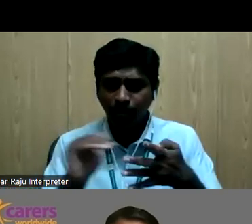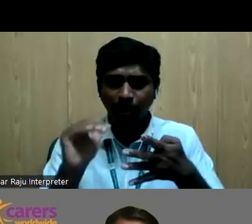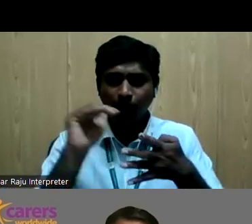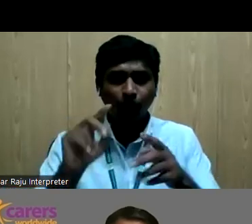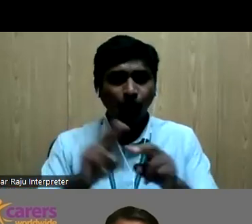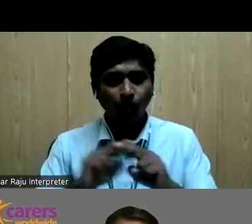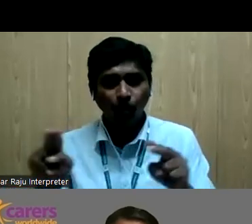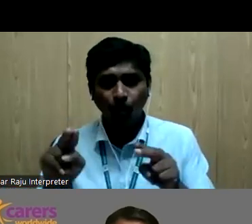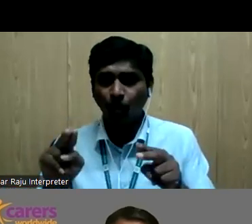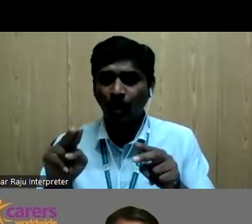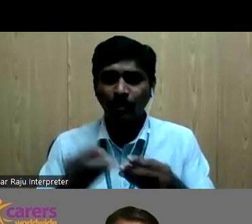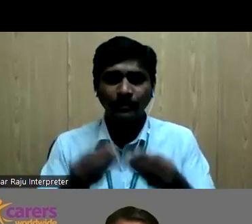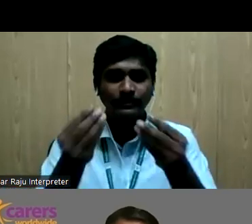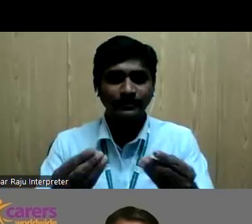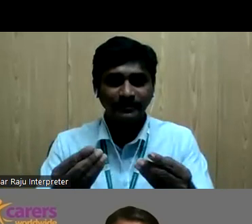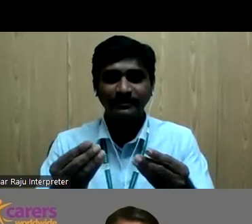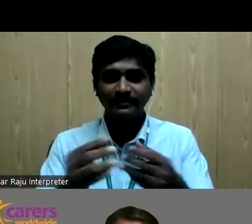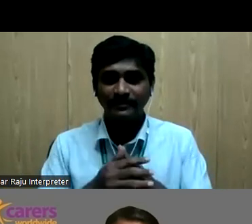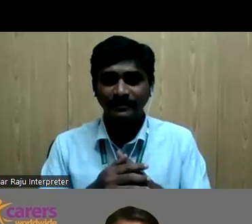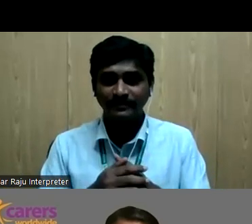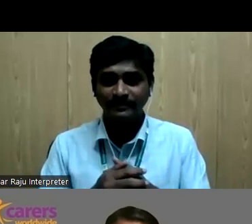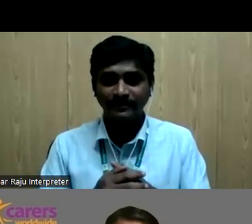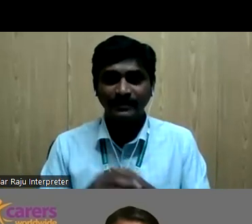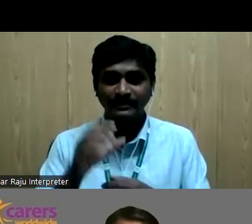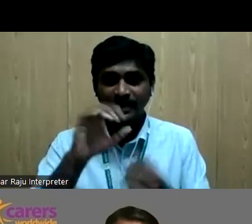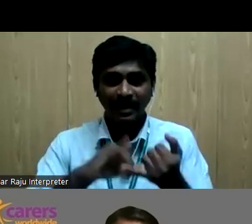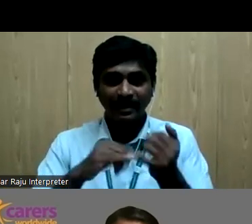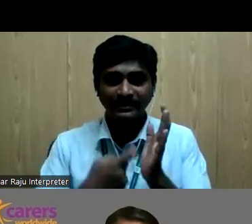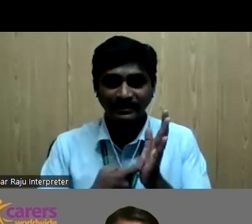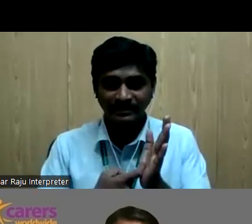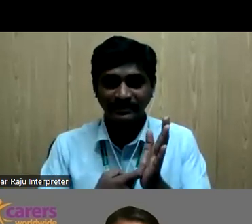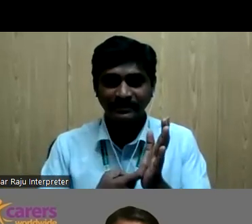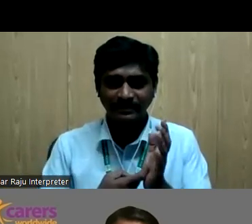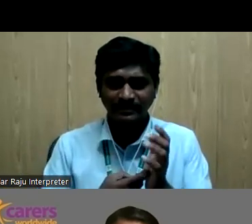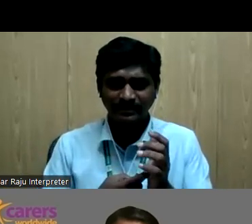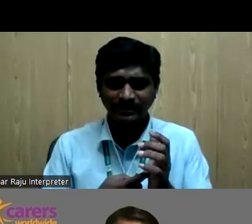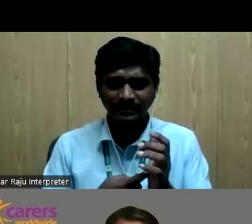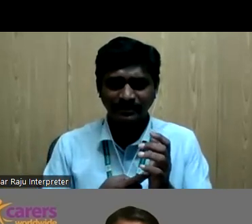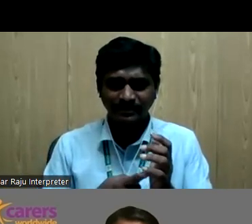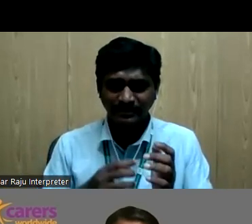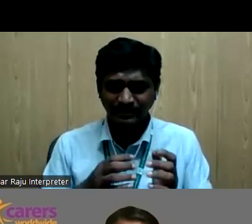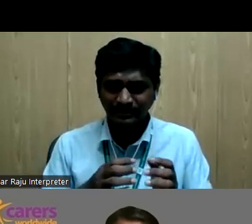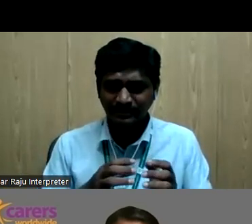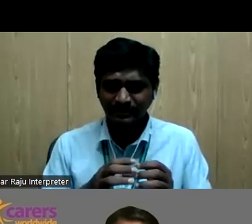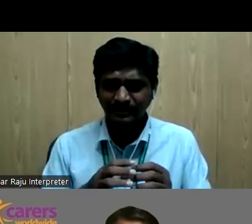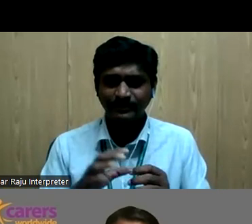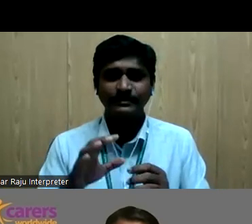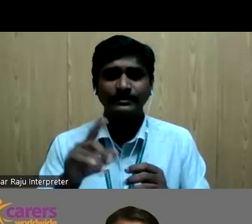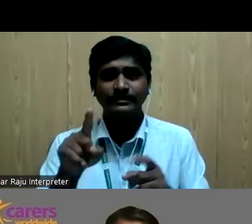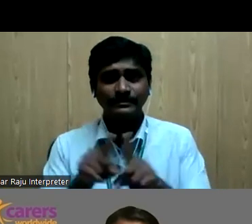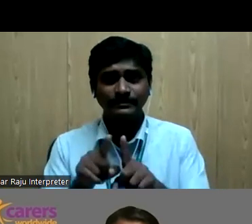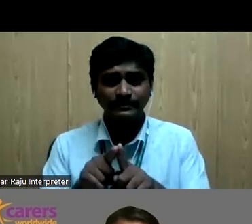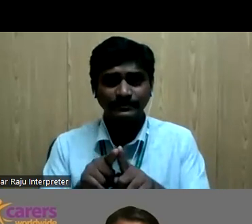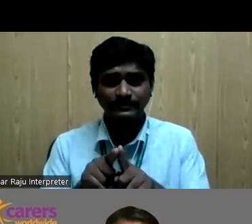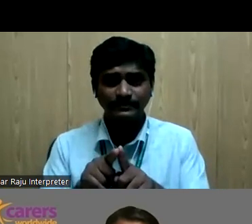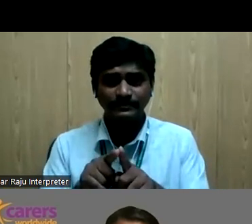providing from the headquarters and RCs and CRCs. Who were approaching to the NIEPID and its associated centers. We